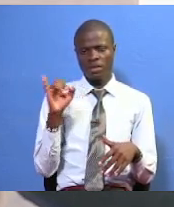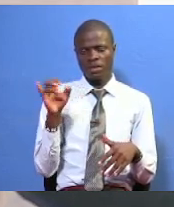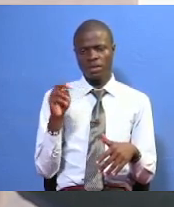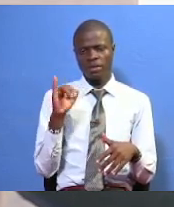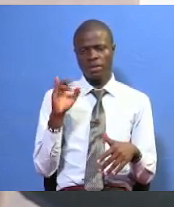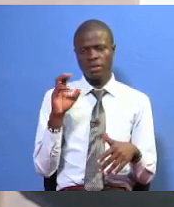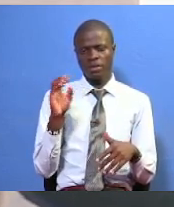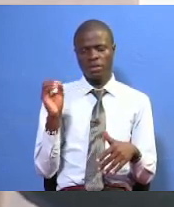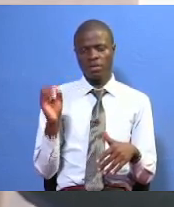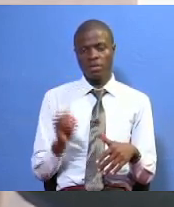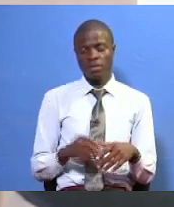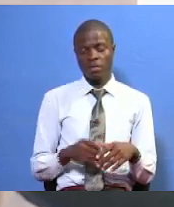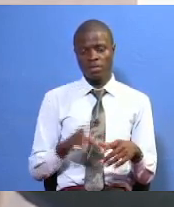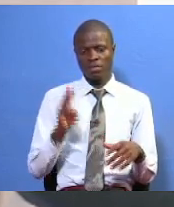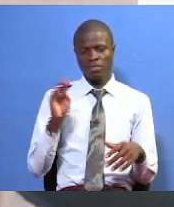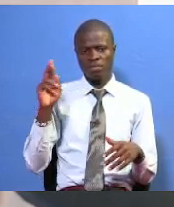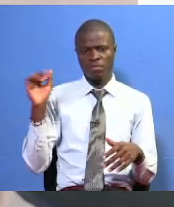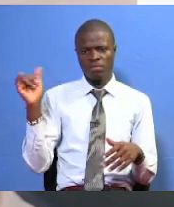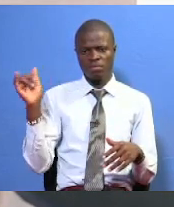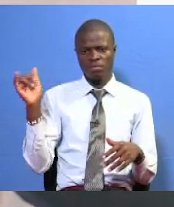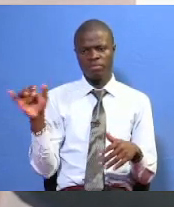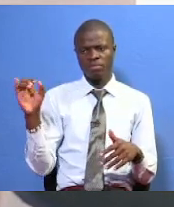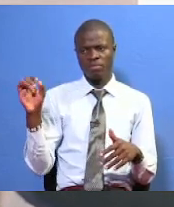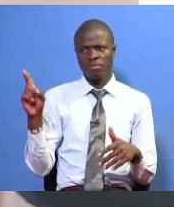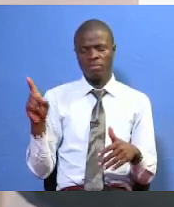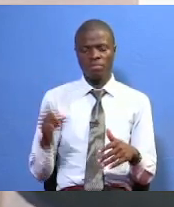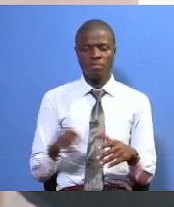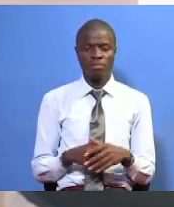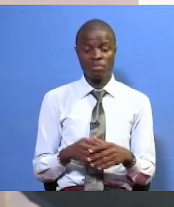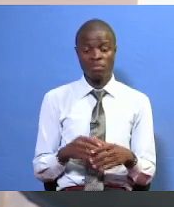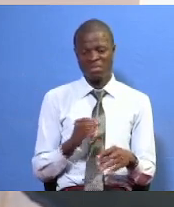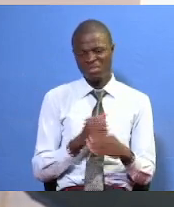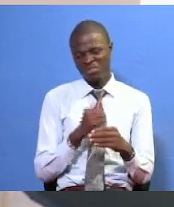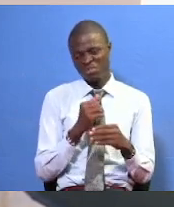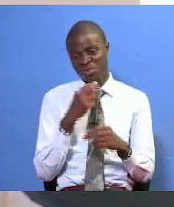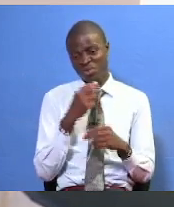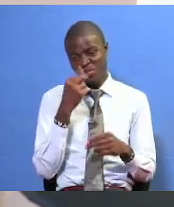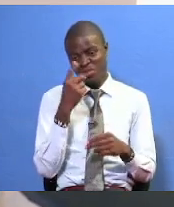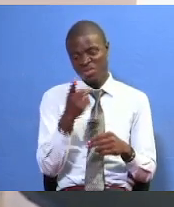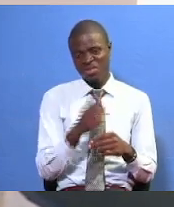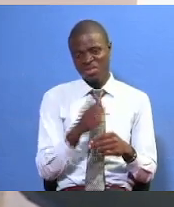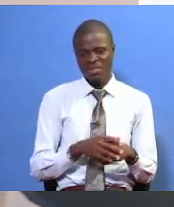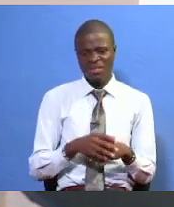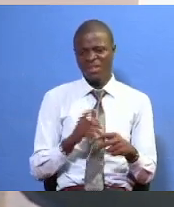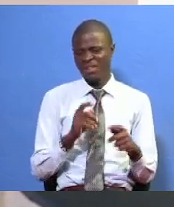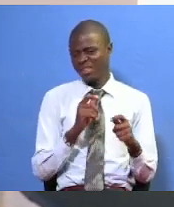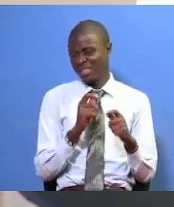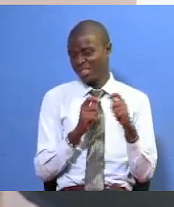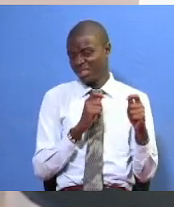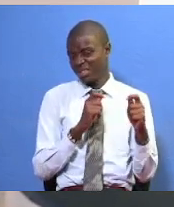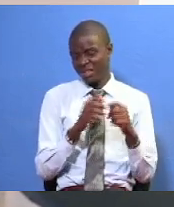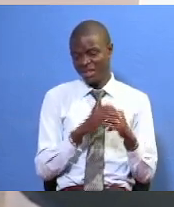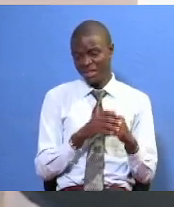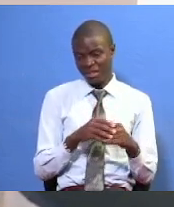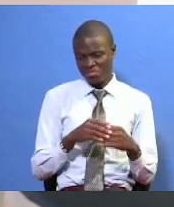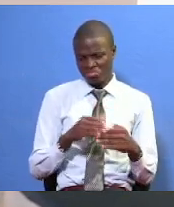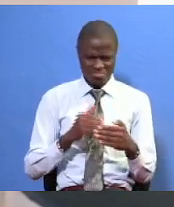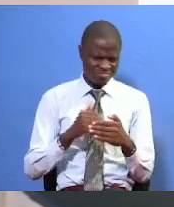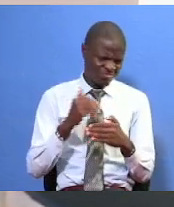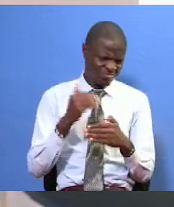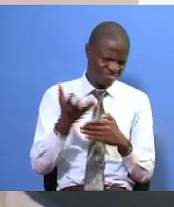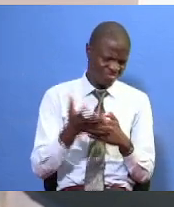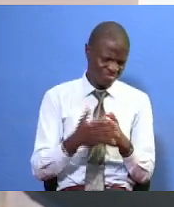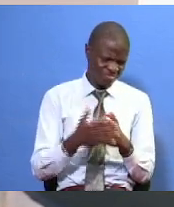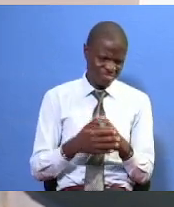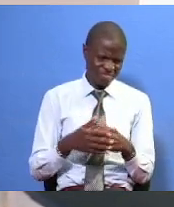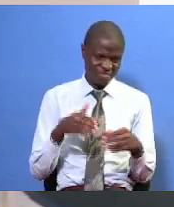I have endeavored to be the first to tell the story at first sight of exceptional talent, such as when I drew the attention